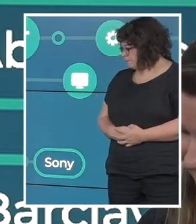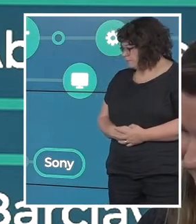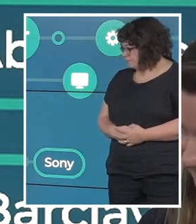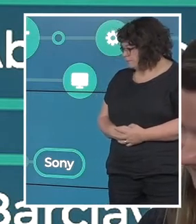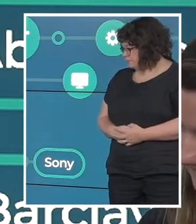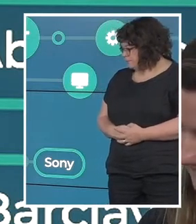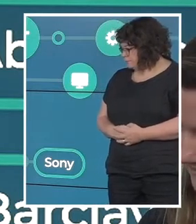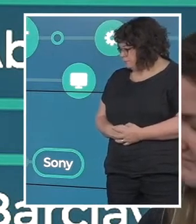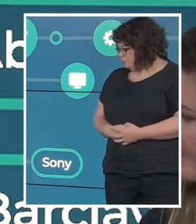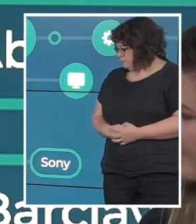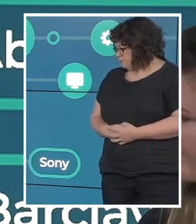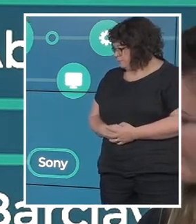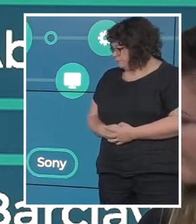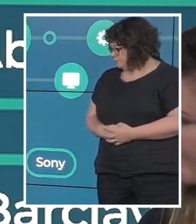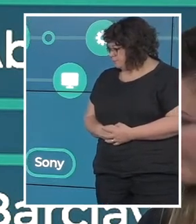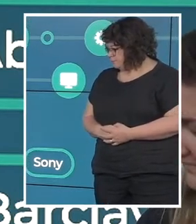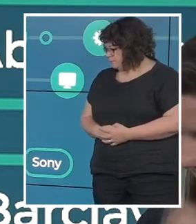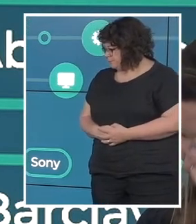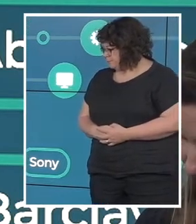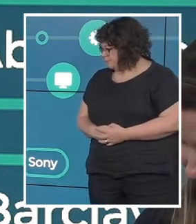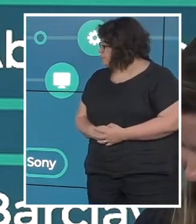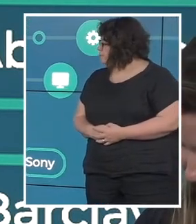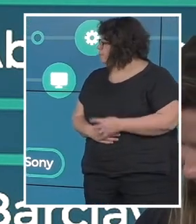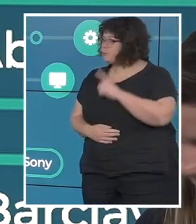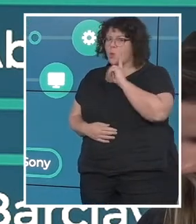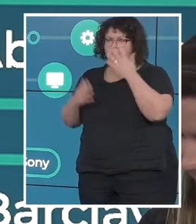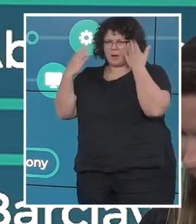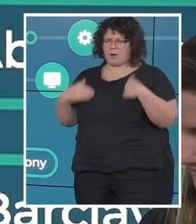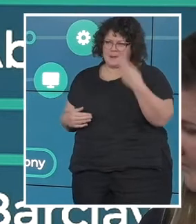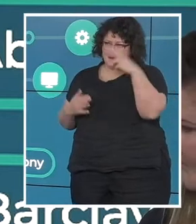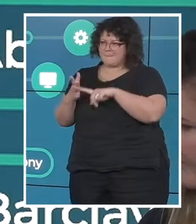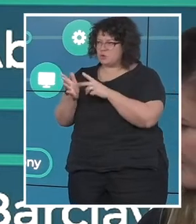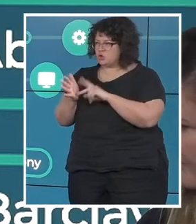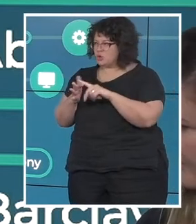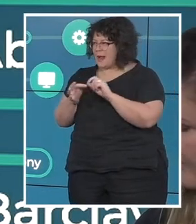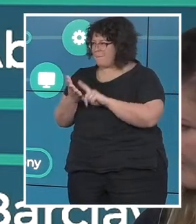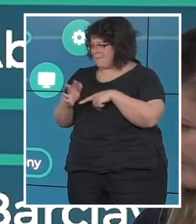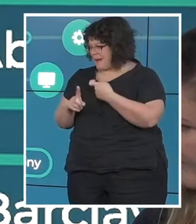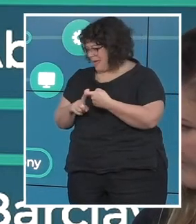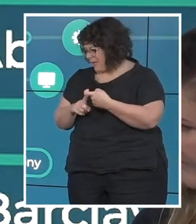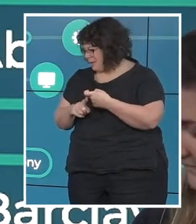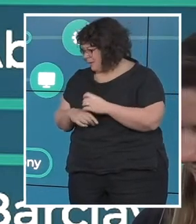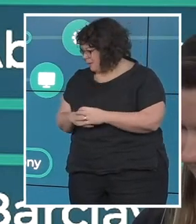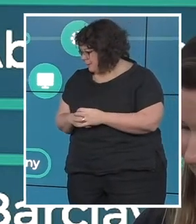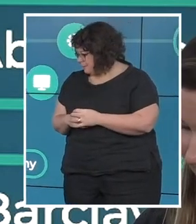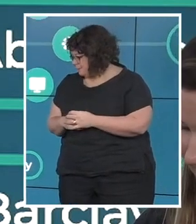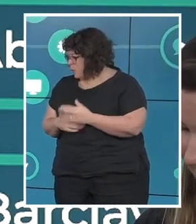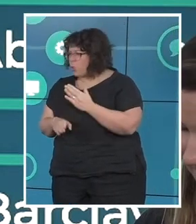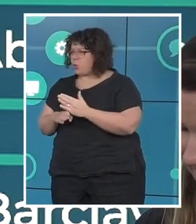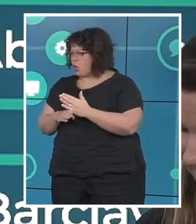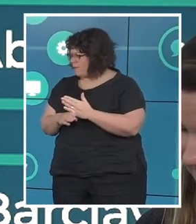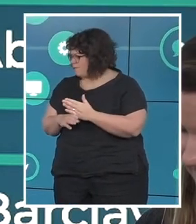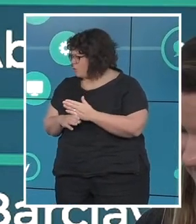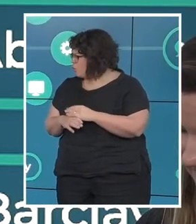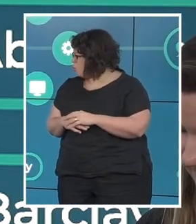actually a software and services company, and we've been developing enterprise software solutions for about 25 years.